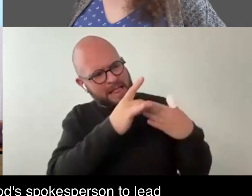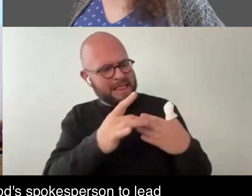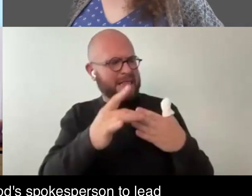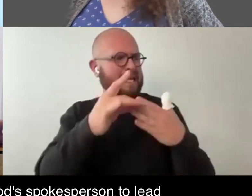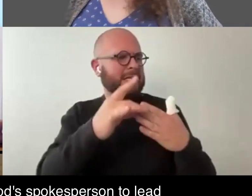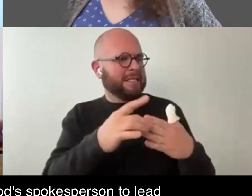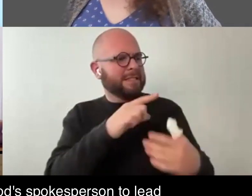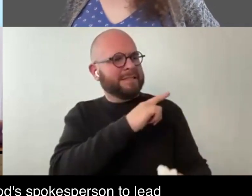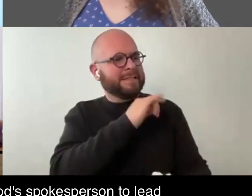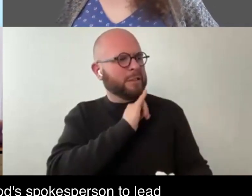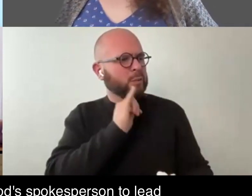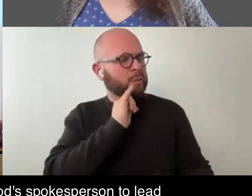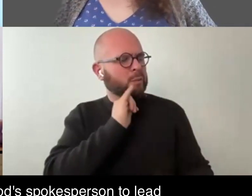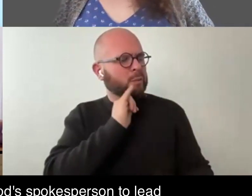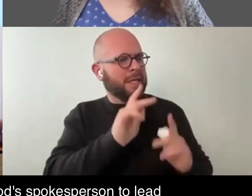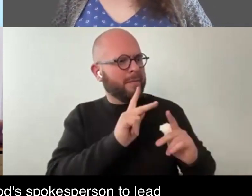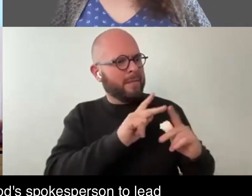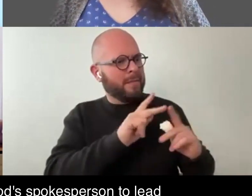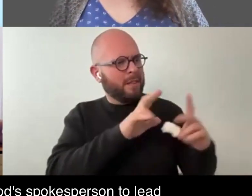And I